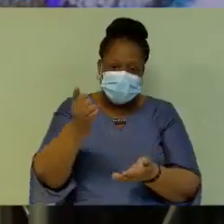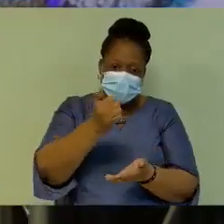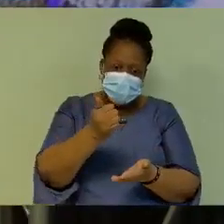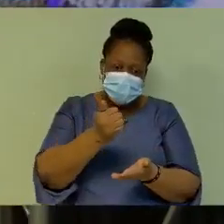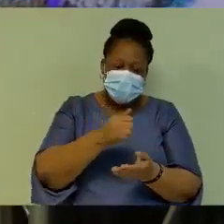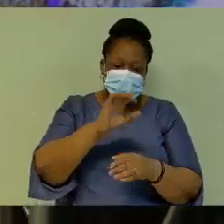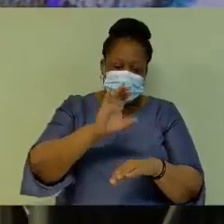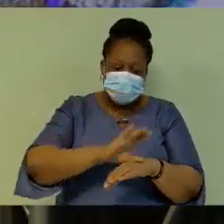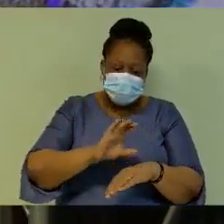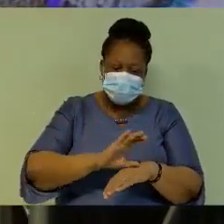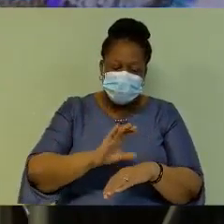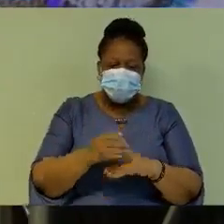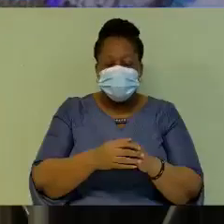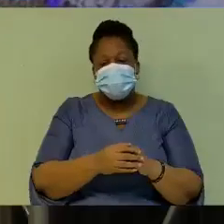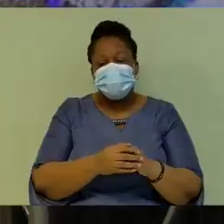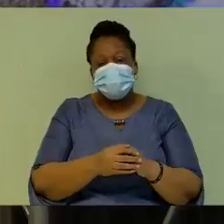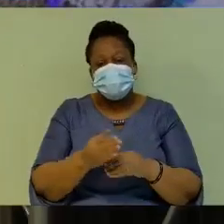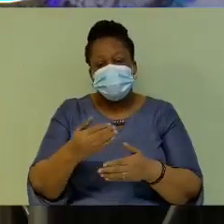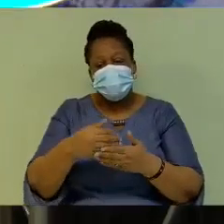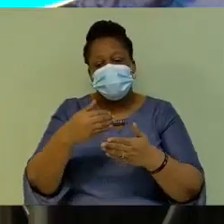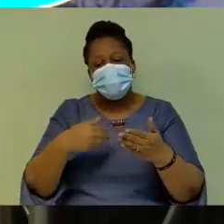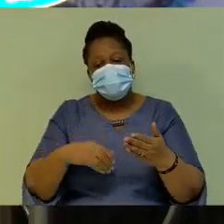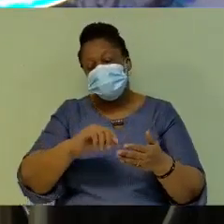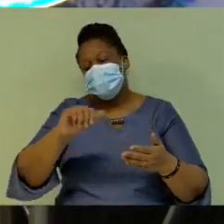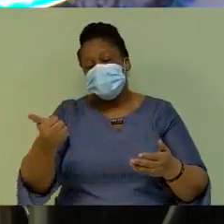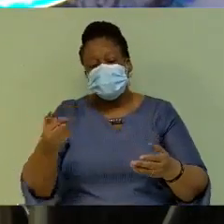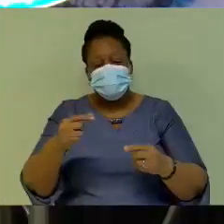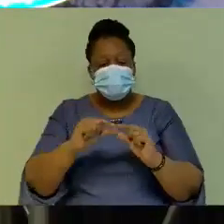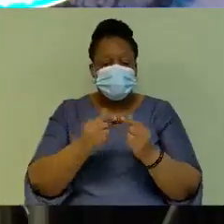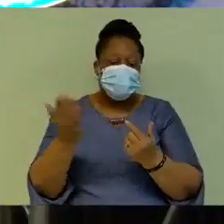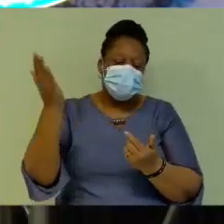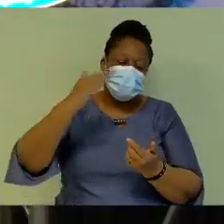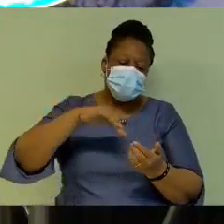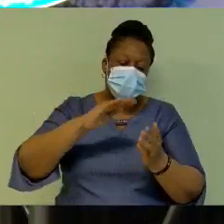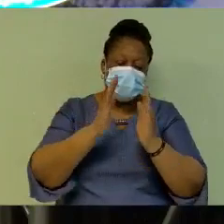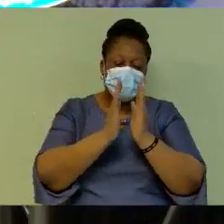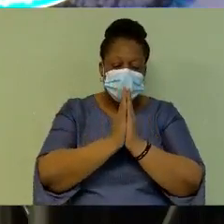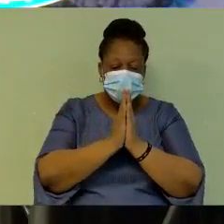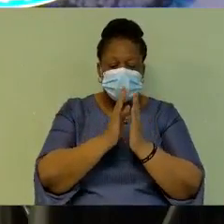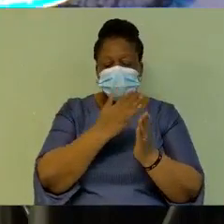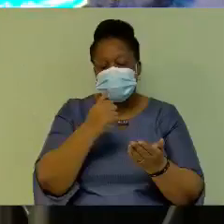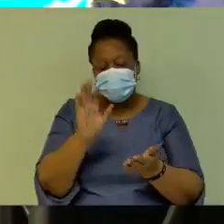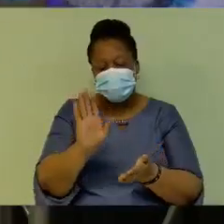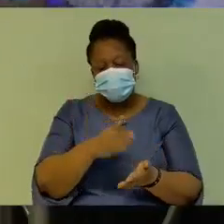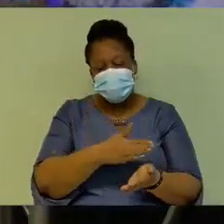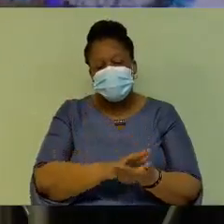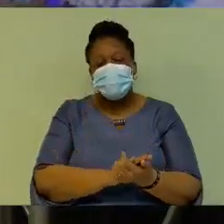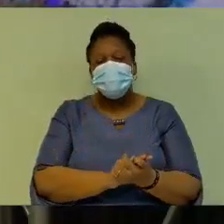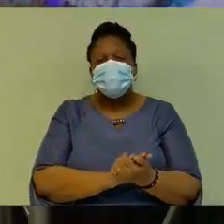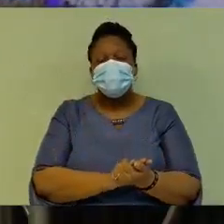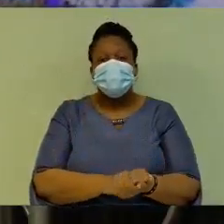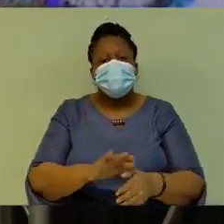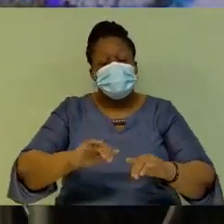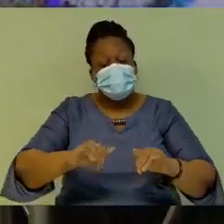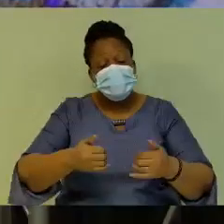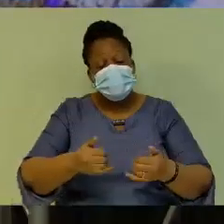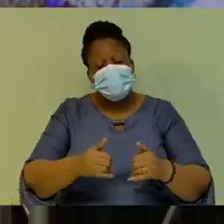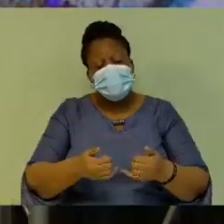church before another group comes into worship. We look at the sanitization program,